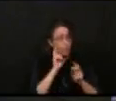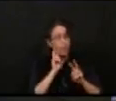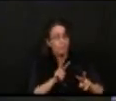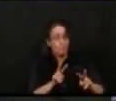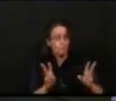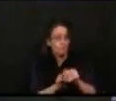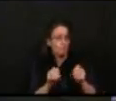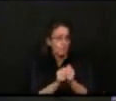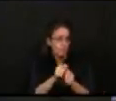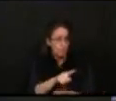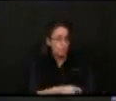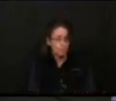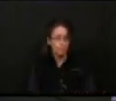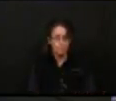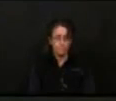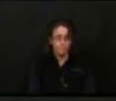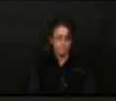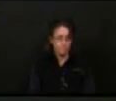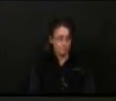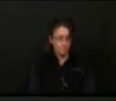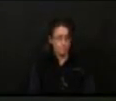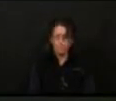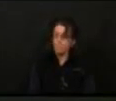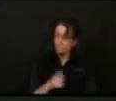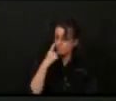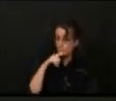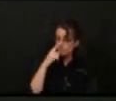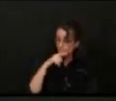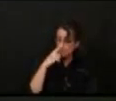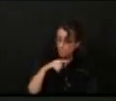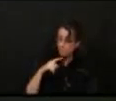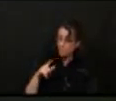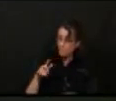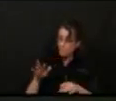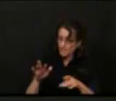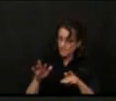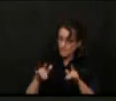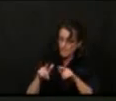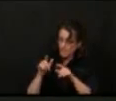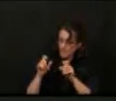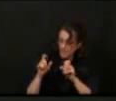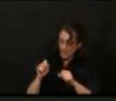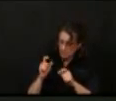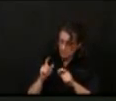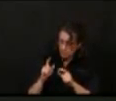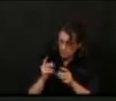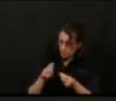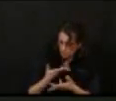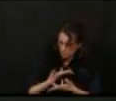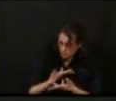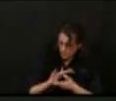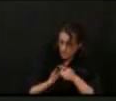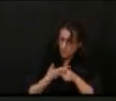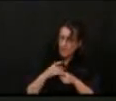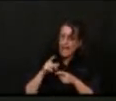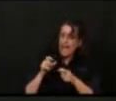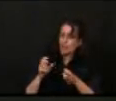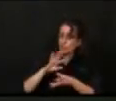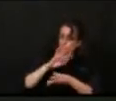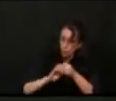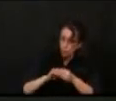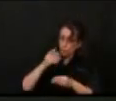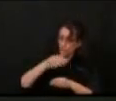Good. Good. Can you tell us how many buildings, residential buildings, does Wyndham Windsor Housing Trust own in Brattleboro, and